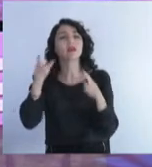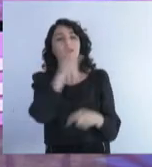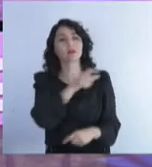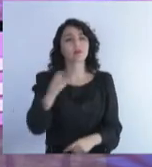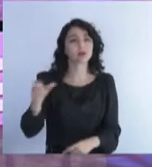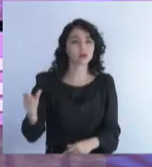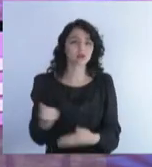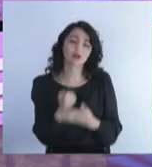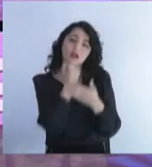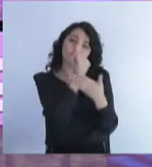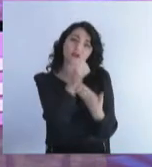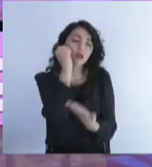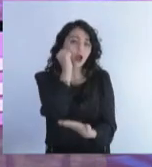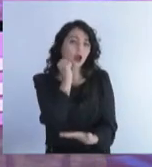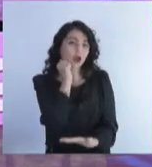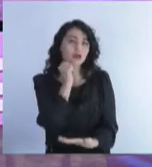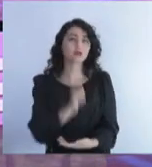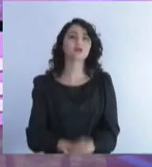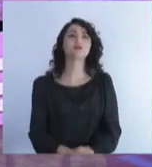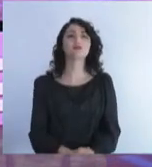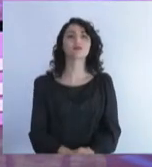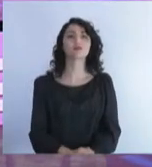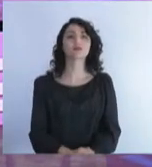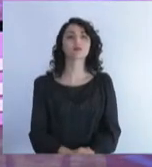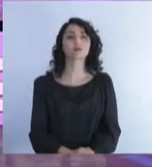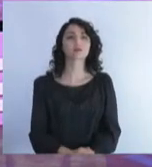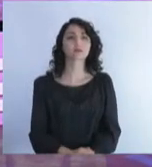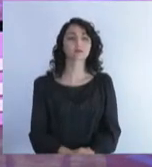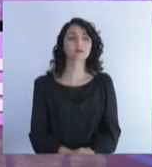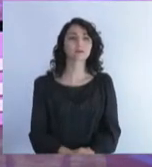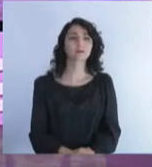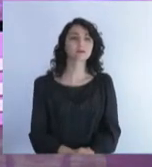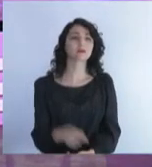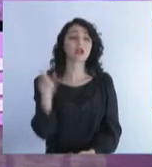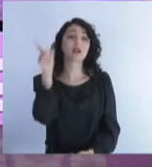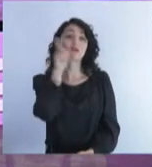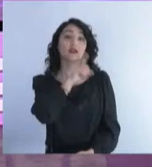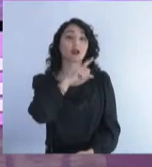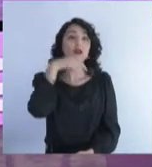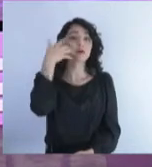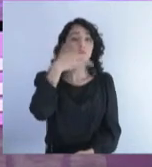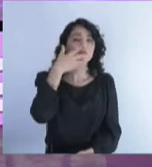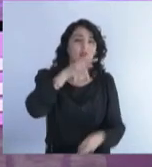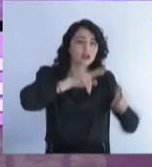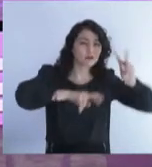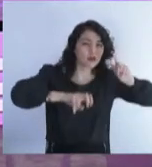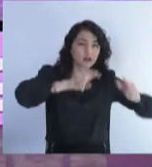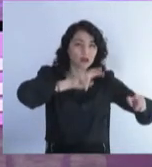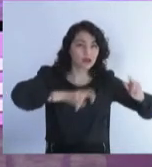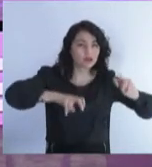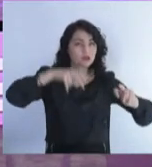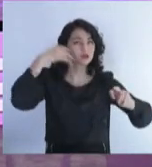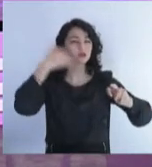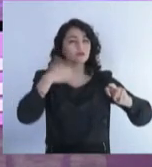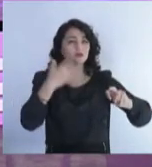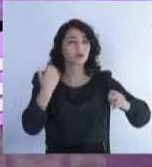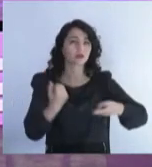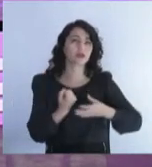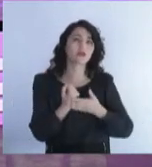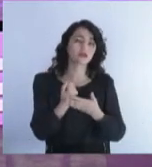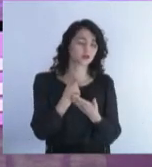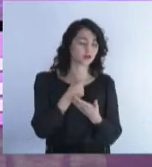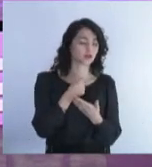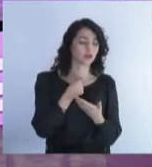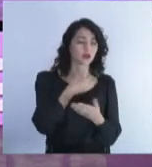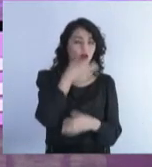to charities and so on. And then finally, there's some very important research that I